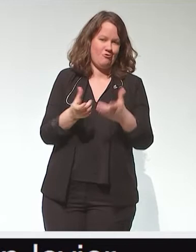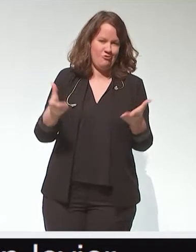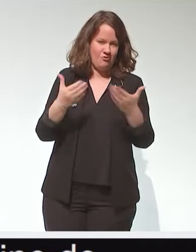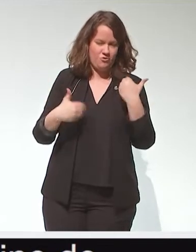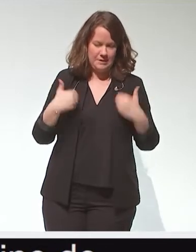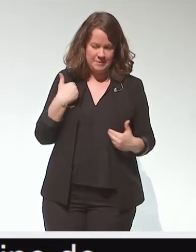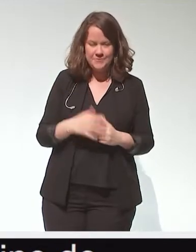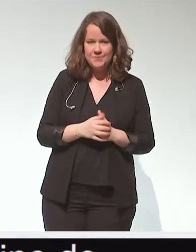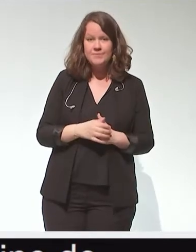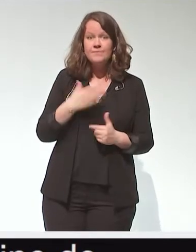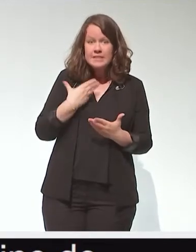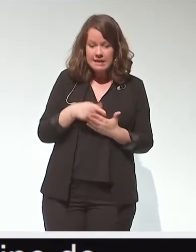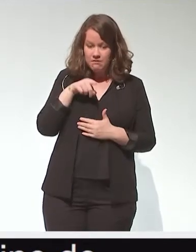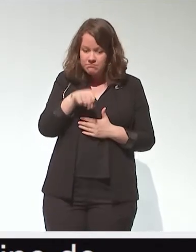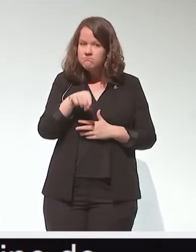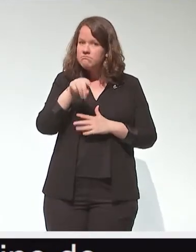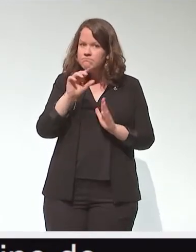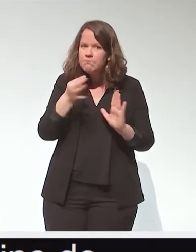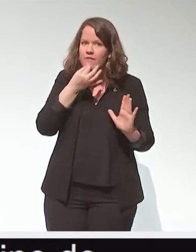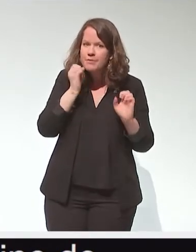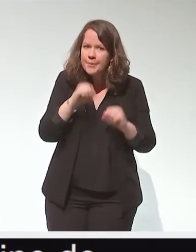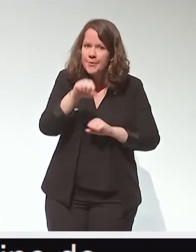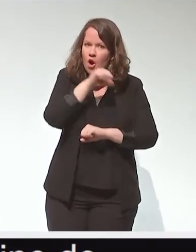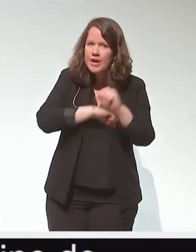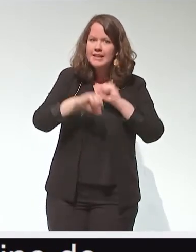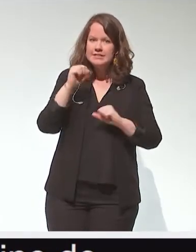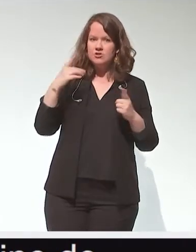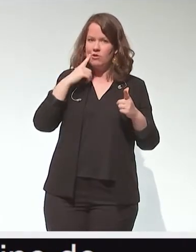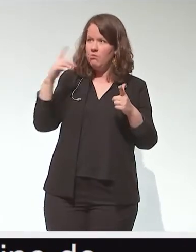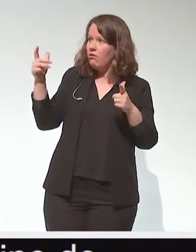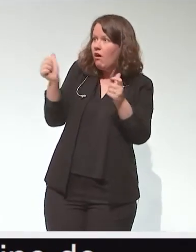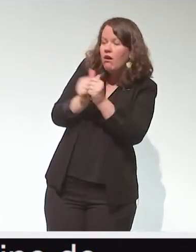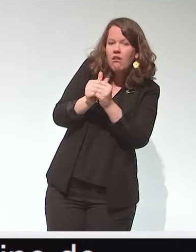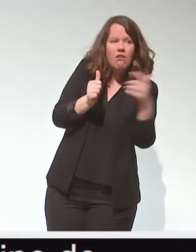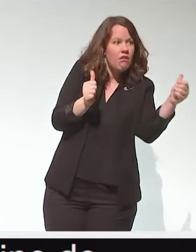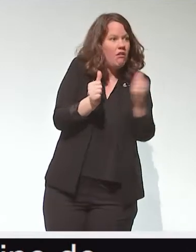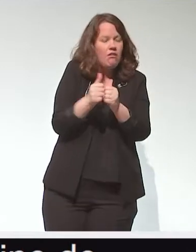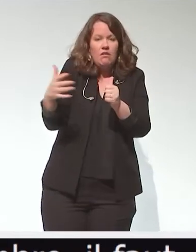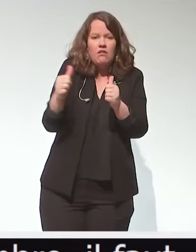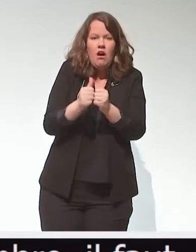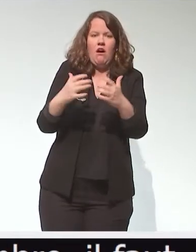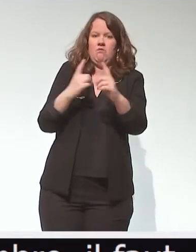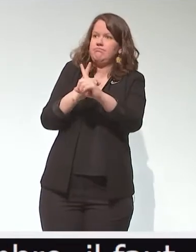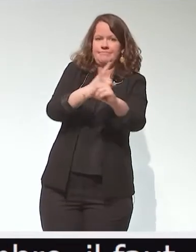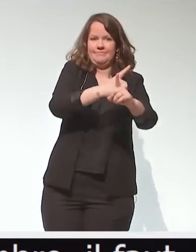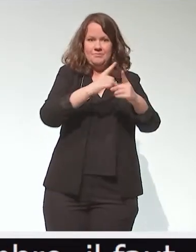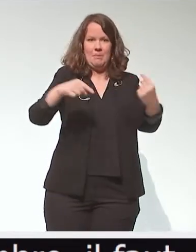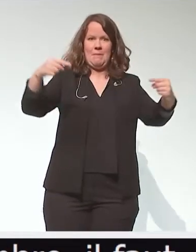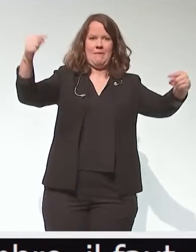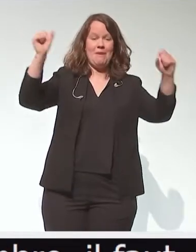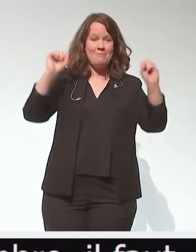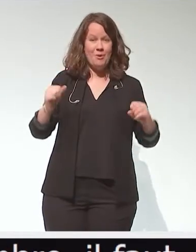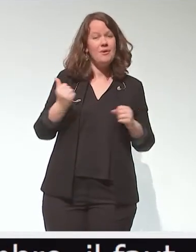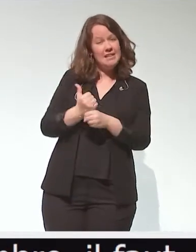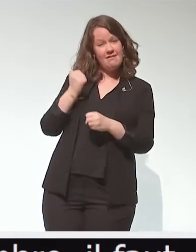that movement. Duo Day should be a major driver for bringing people together. We need to push those doors open, drive